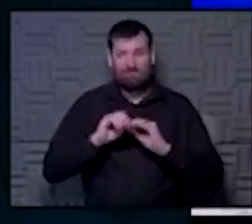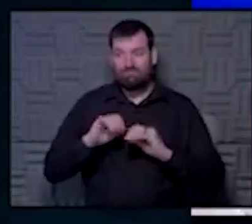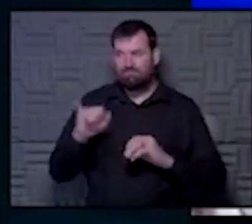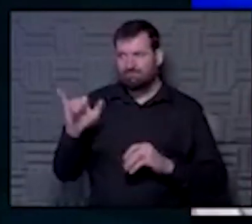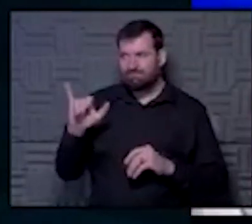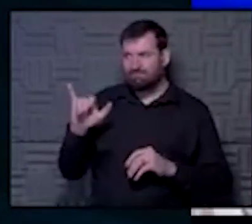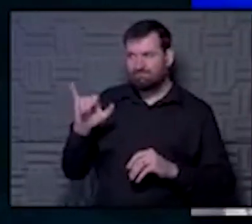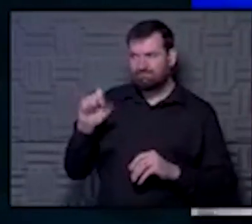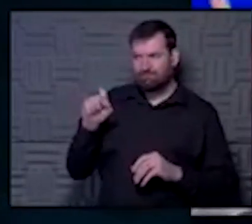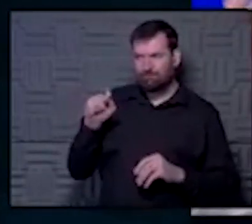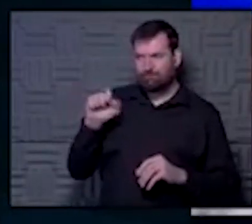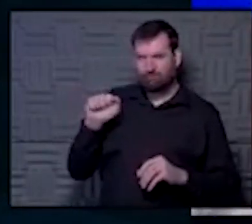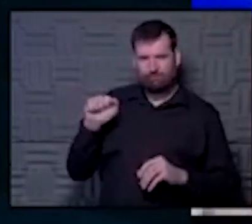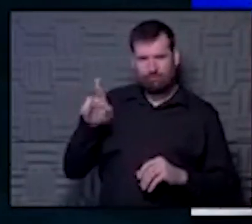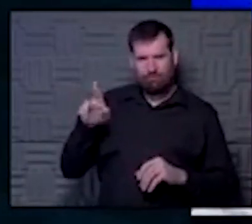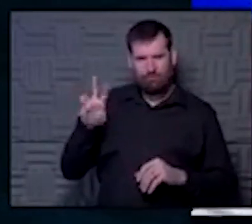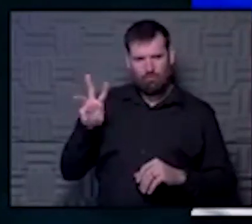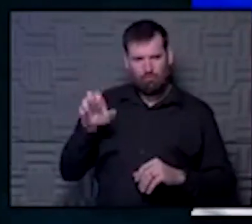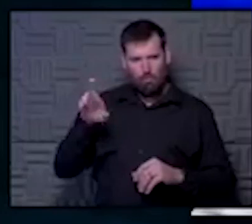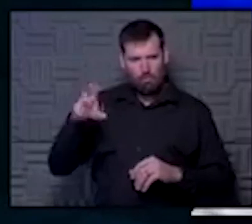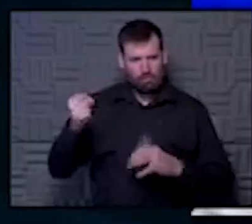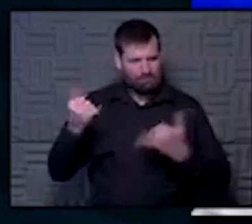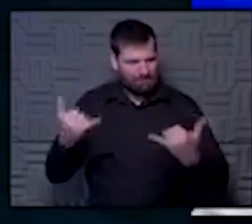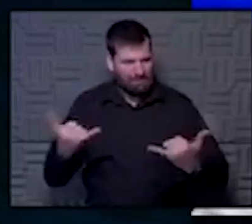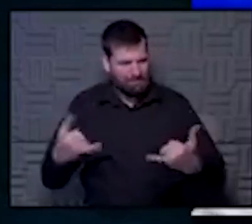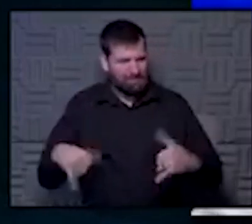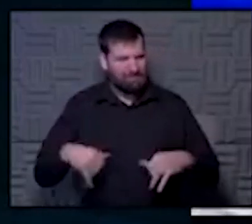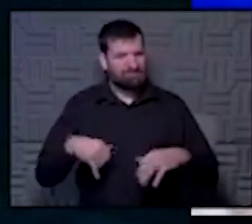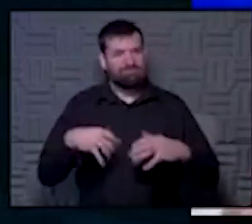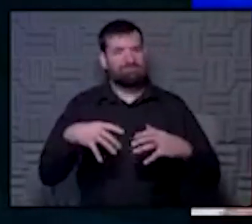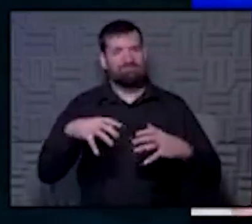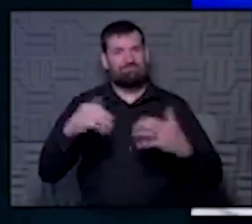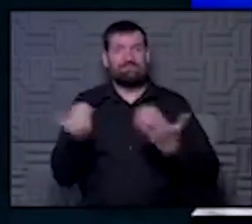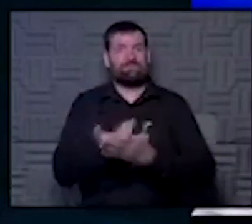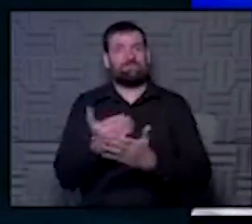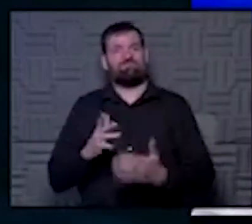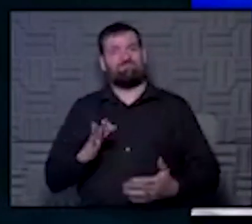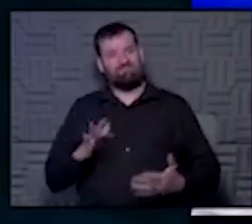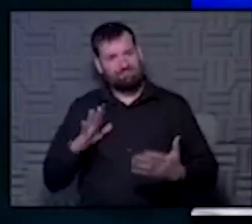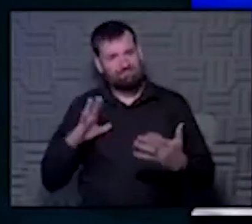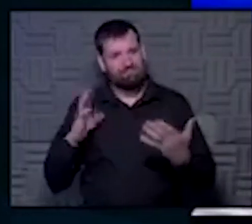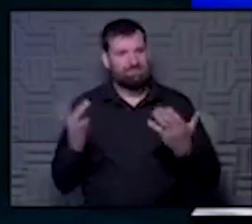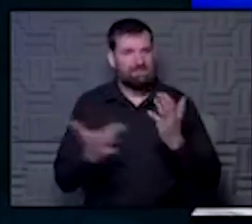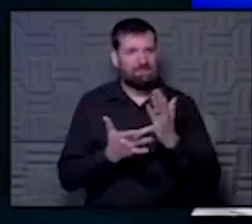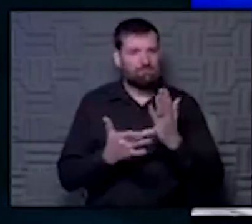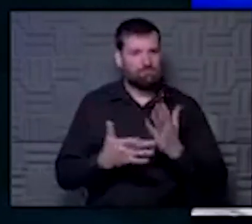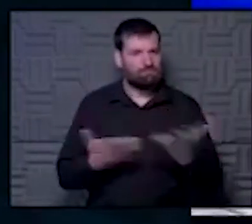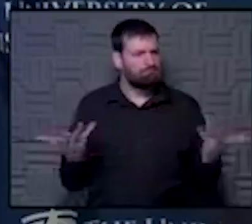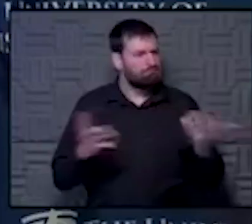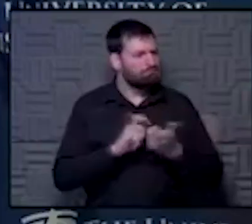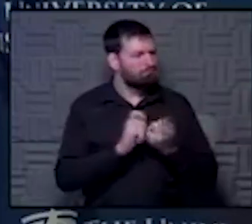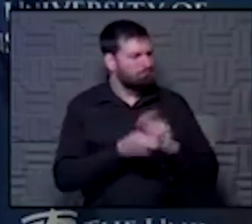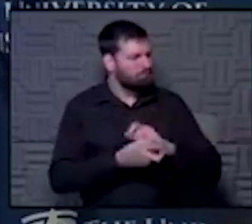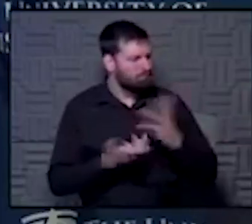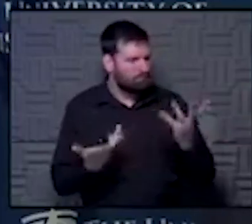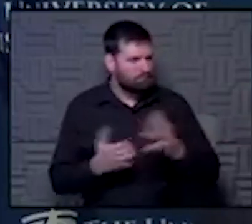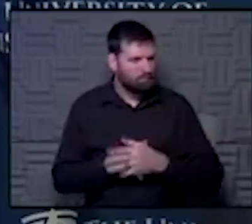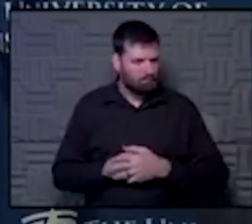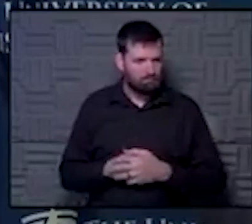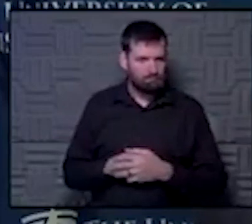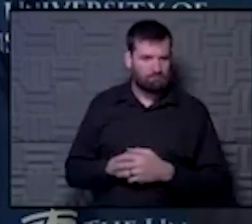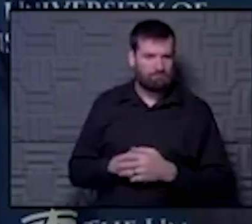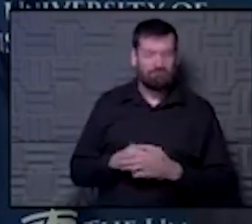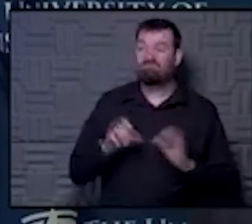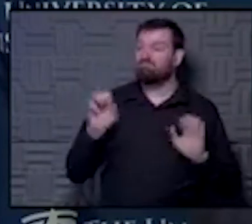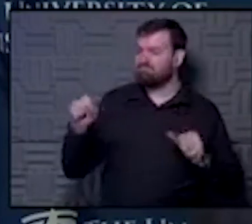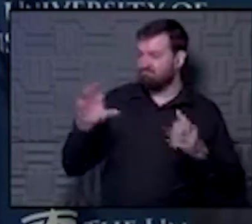Star Wars or Star Trek thing right there when you're on the ventilator now with all the machine and all the tech. Talk to us a little bit about how it's changed. I can tell you way